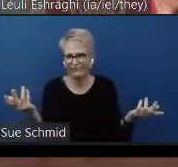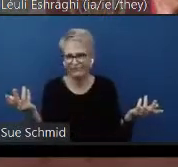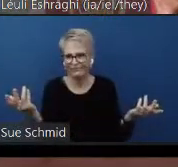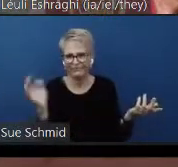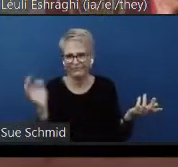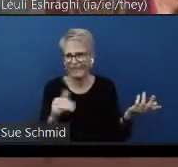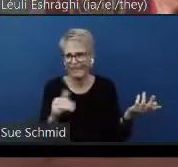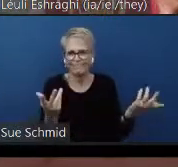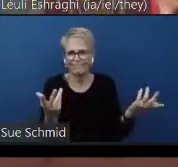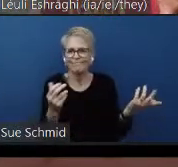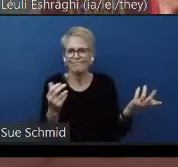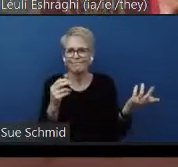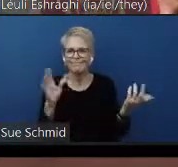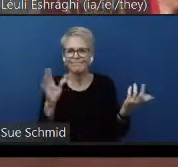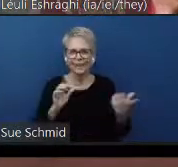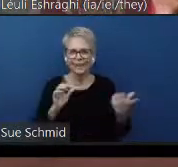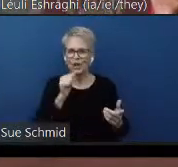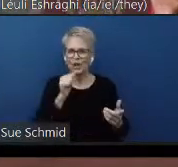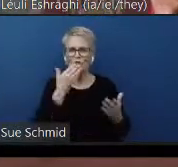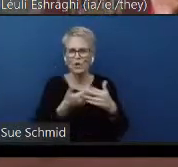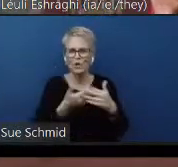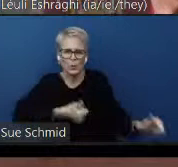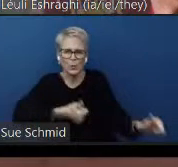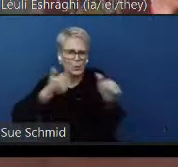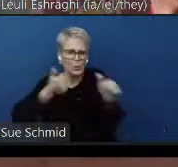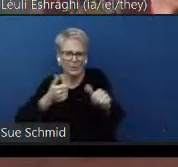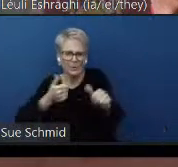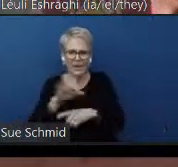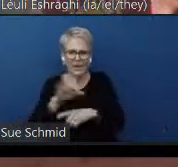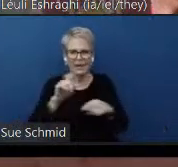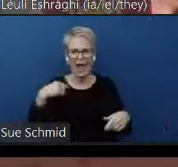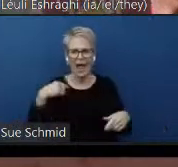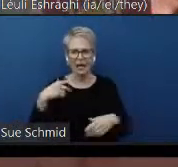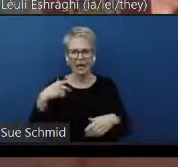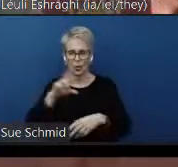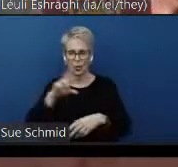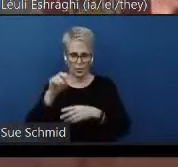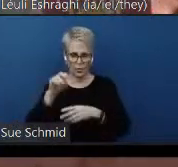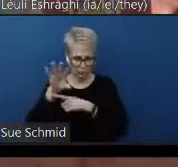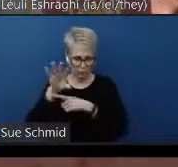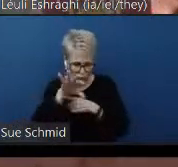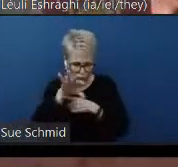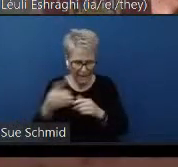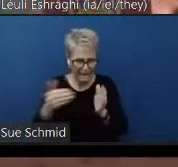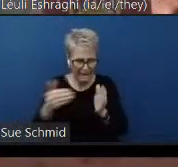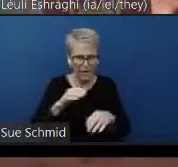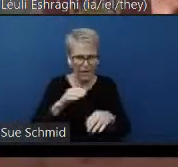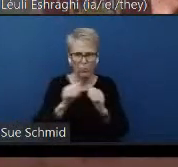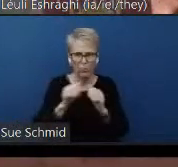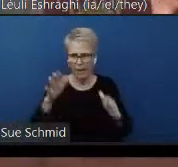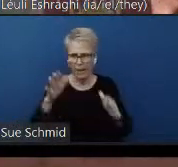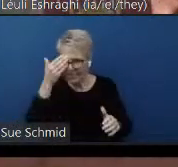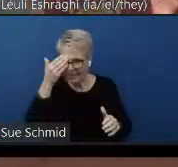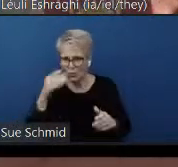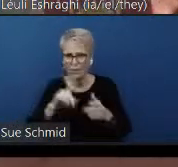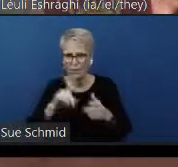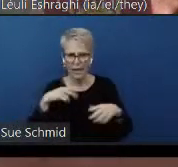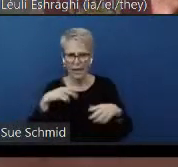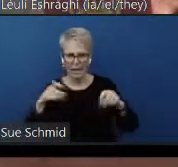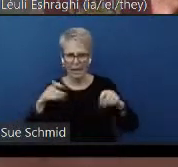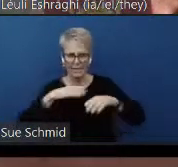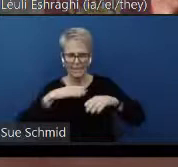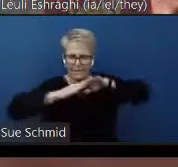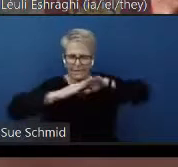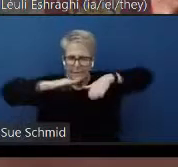just not a very good quality camera. So I reshot it on a mirrorless camera so I could really get the textures